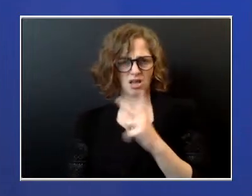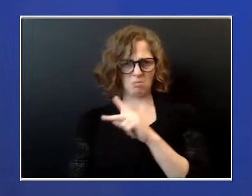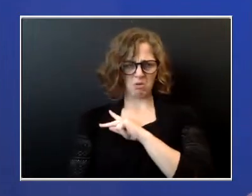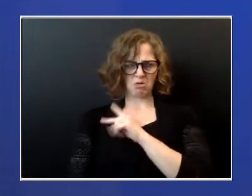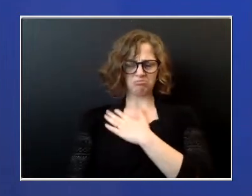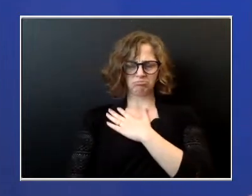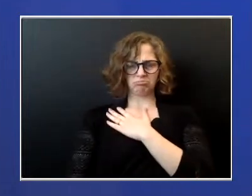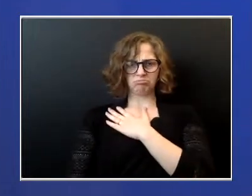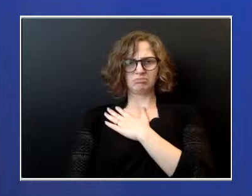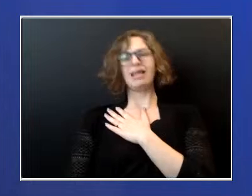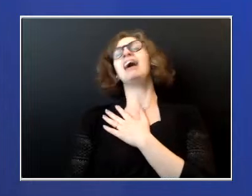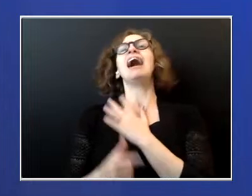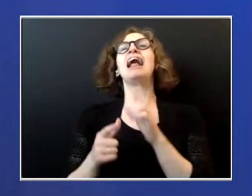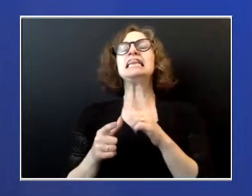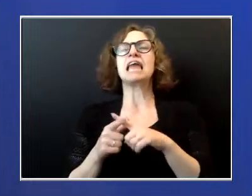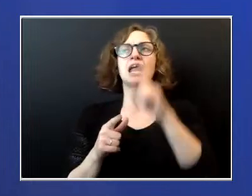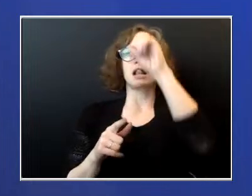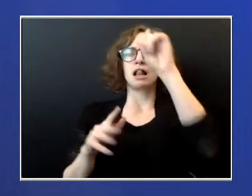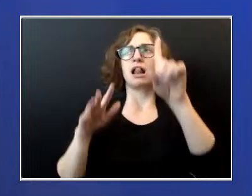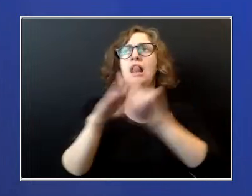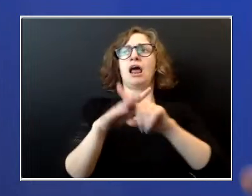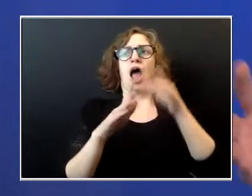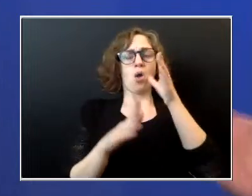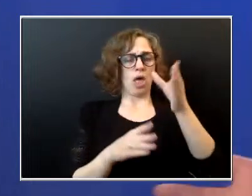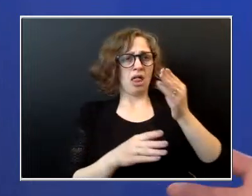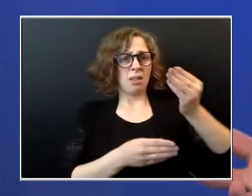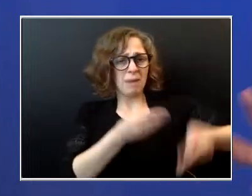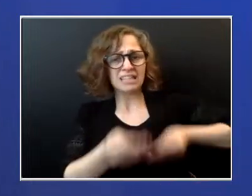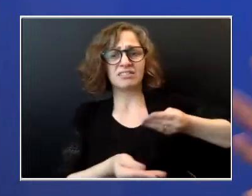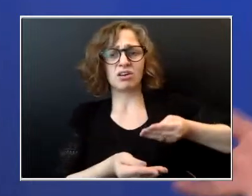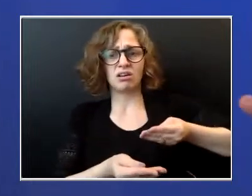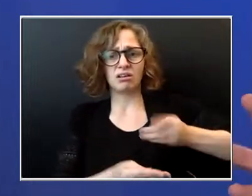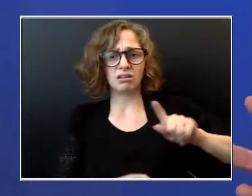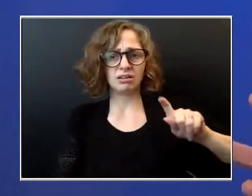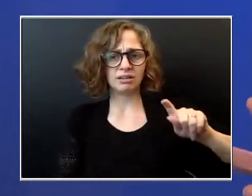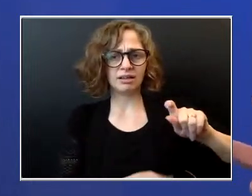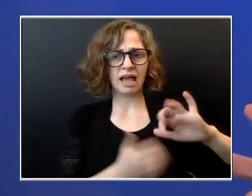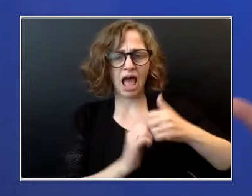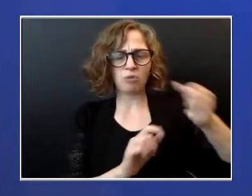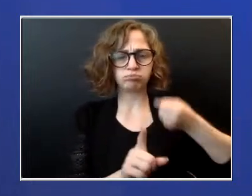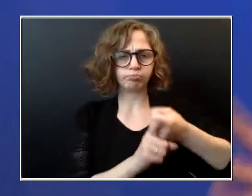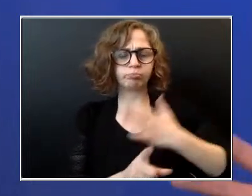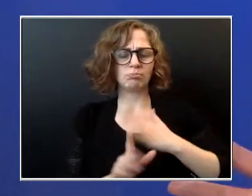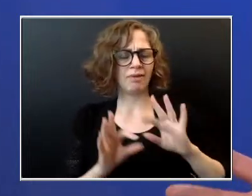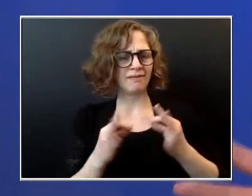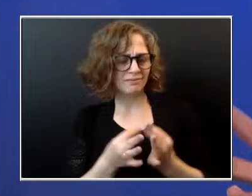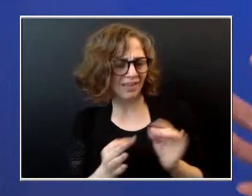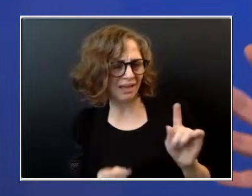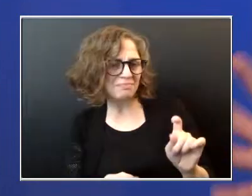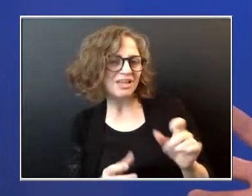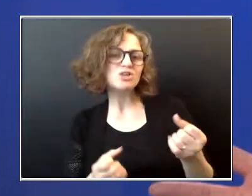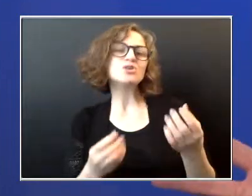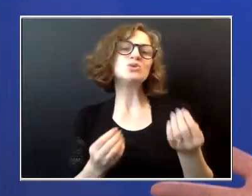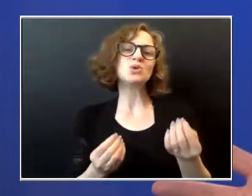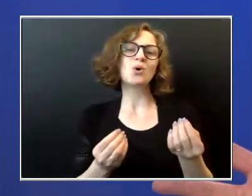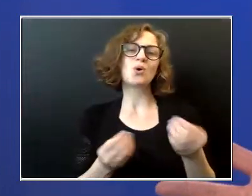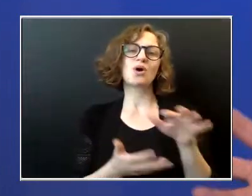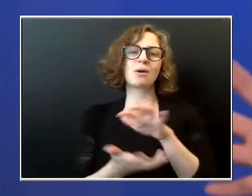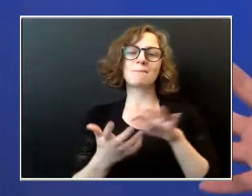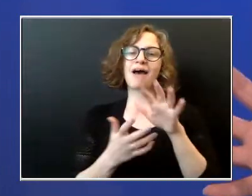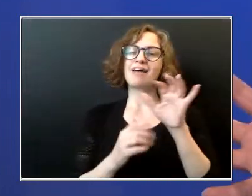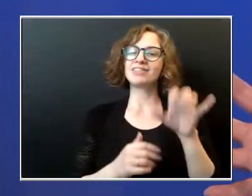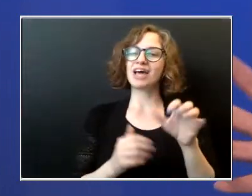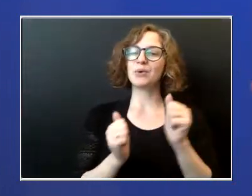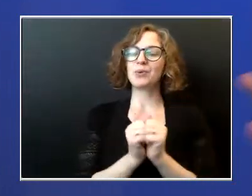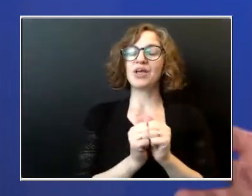pass on? How does this impact my family? So to combine that with the risk assessment, another component